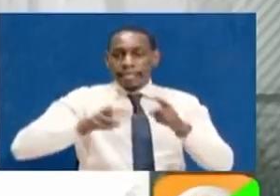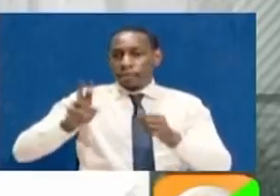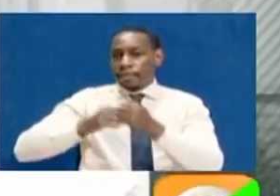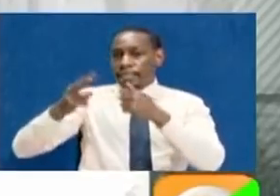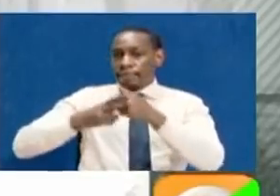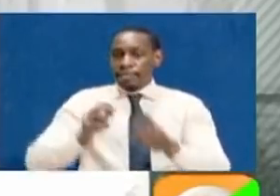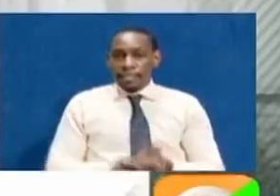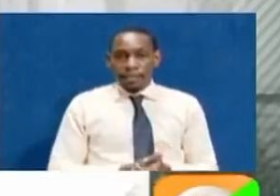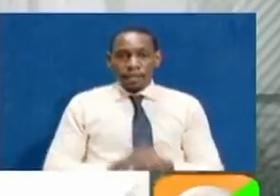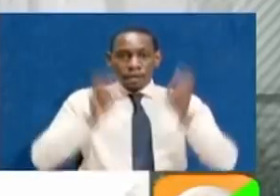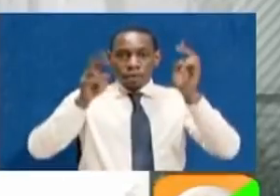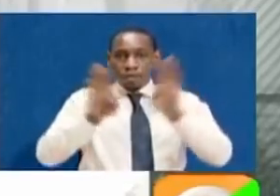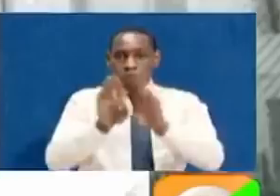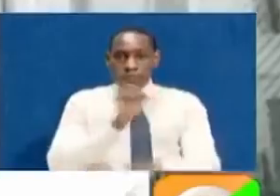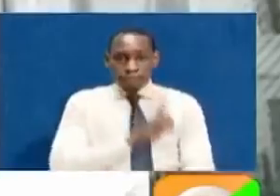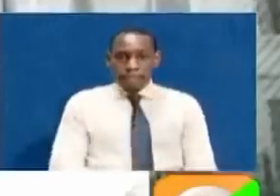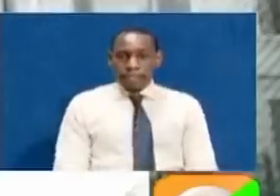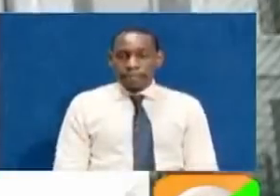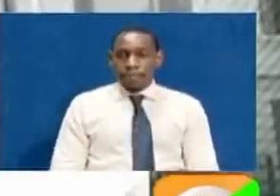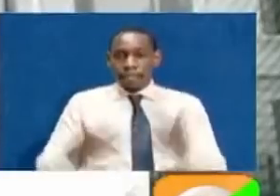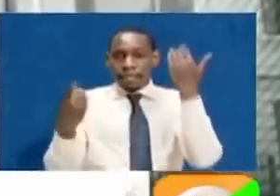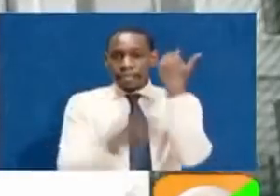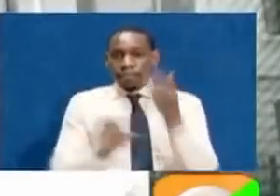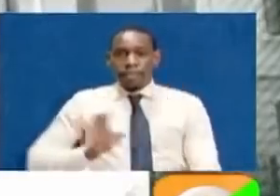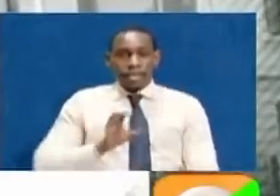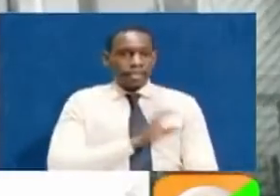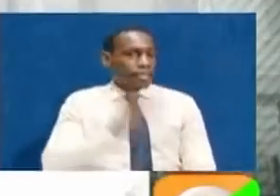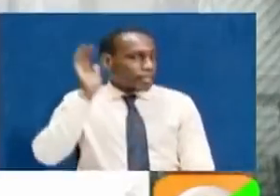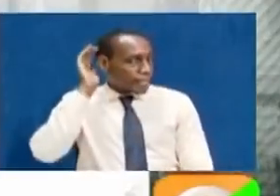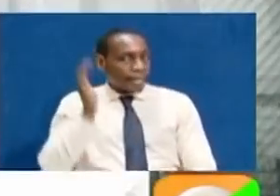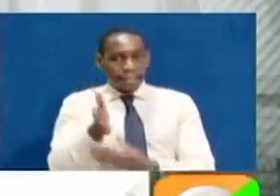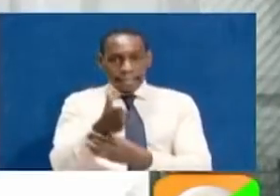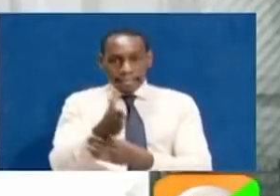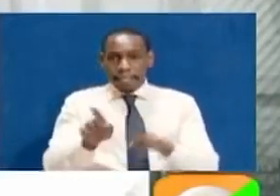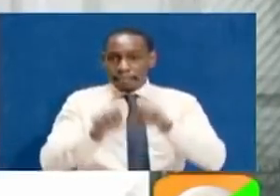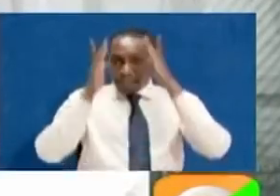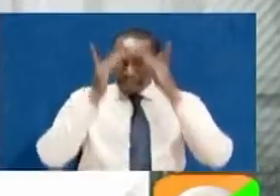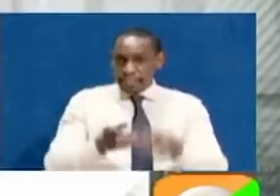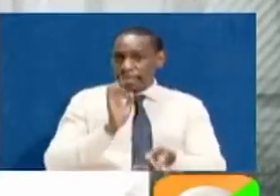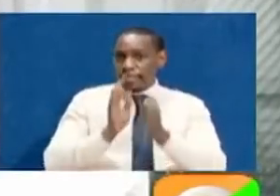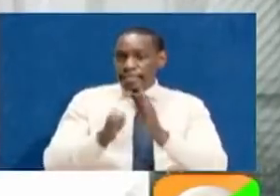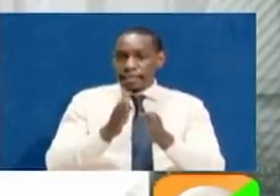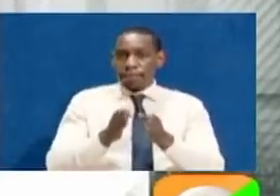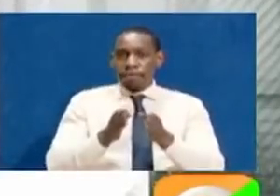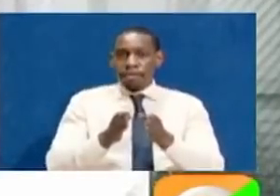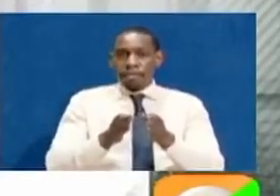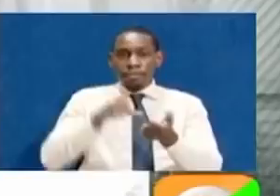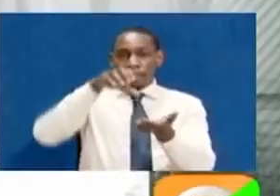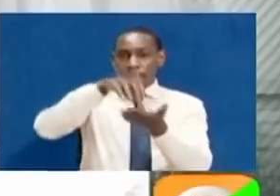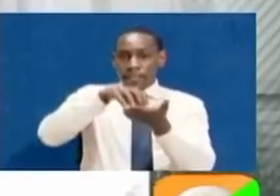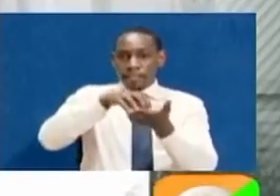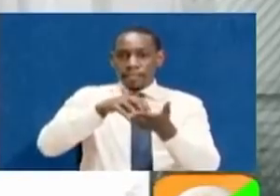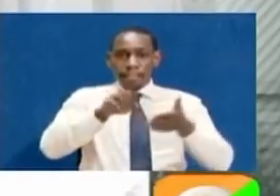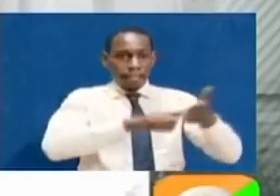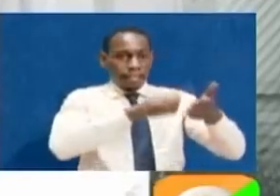2017. End of quote. The disciplinary committee will hear them on Thursday, then determine whether to prefer formal charges against